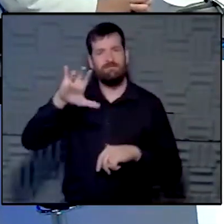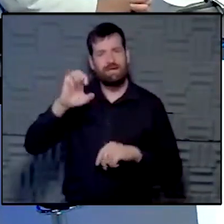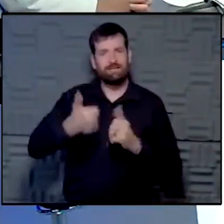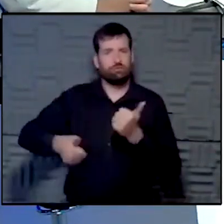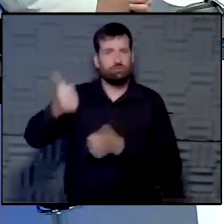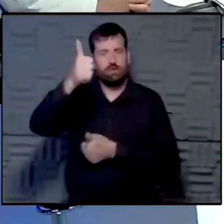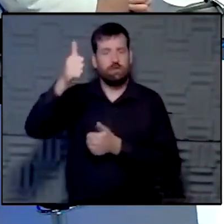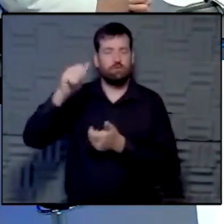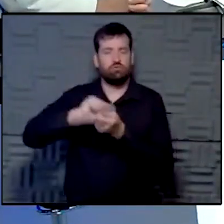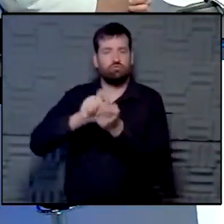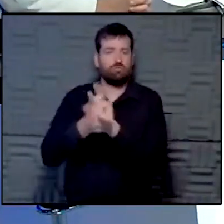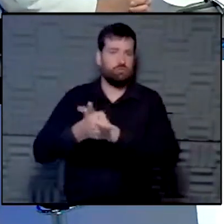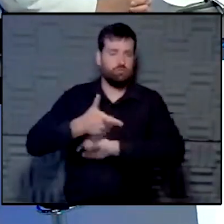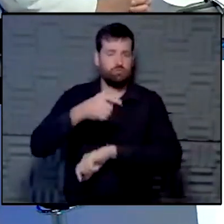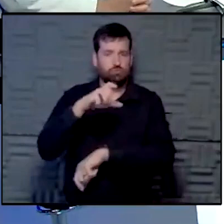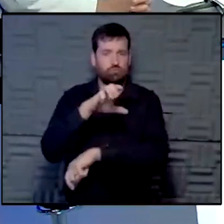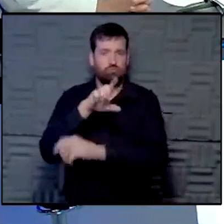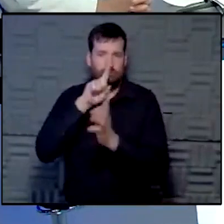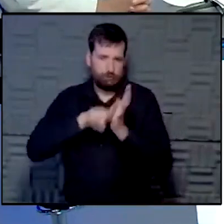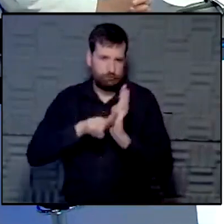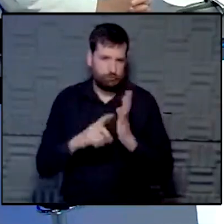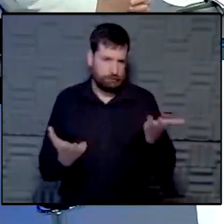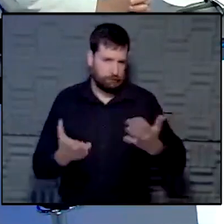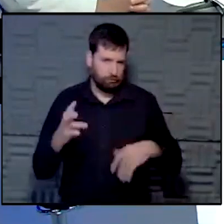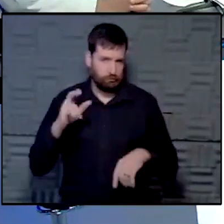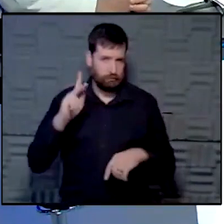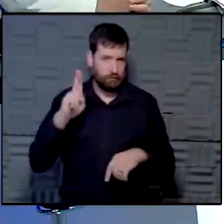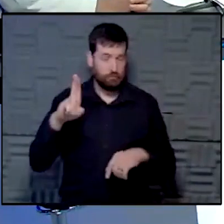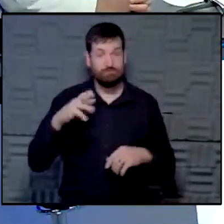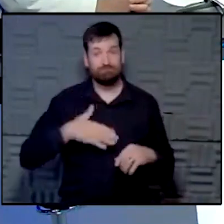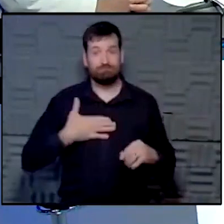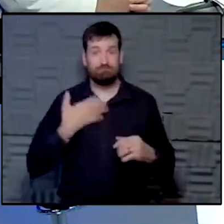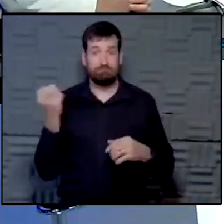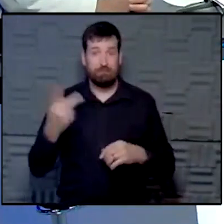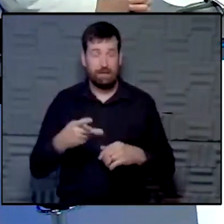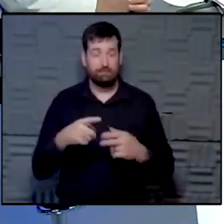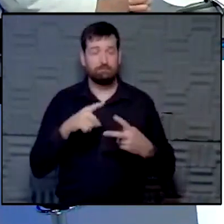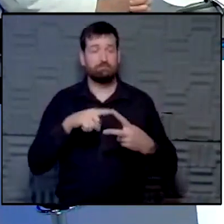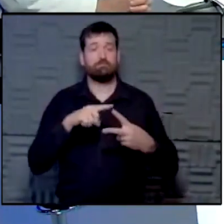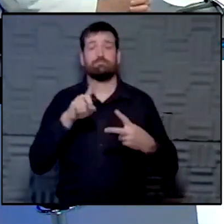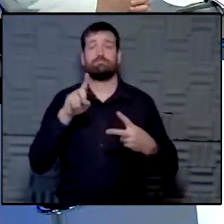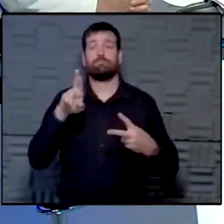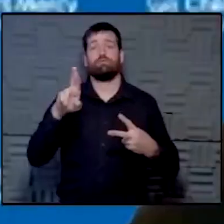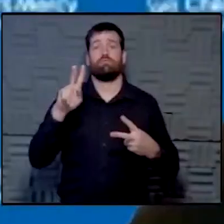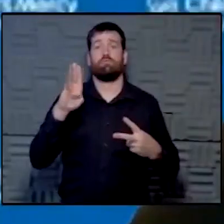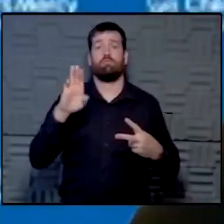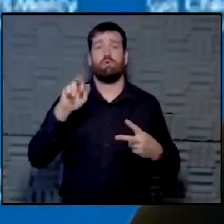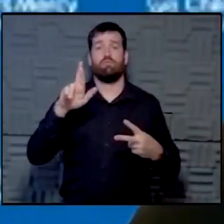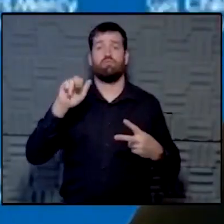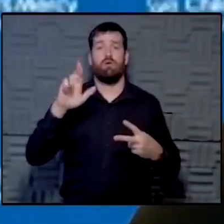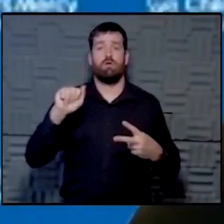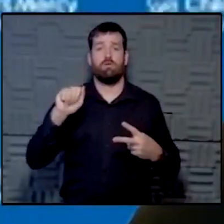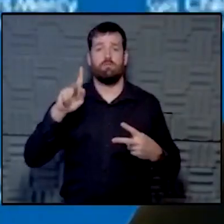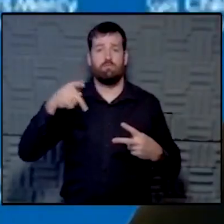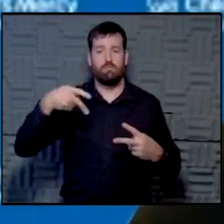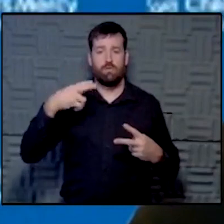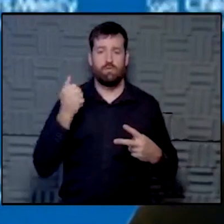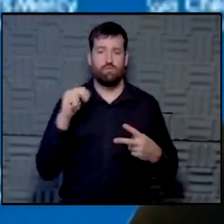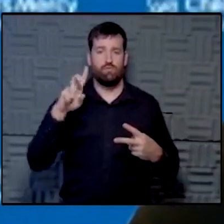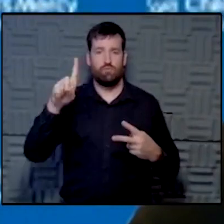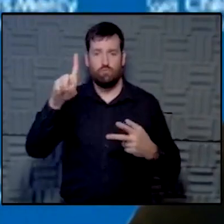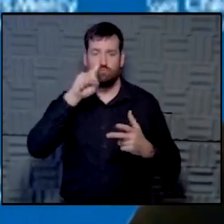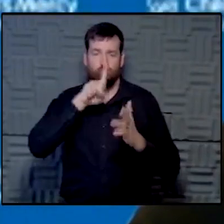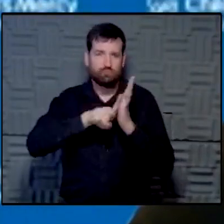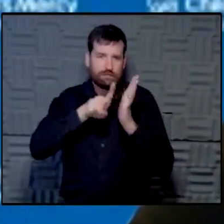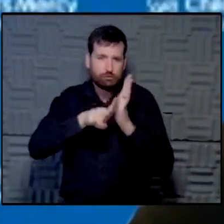Clinical and Translational Researcher here at KU, so we're happy to have you back. Dr. Barbara Pahud is the Research Director of Pediatric Infectious Disease